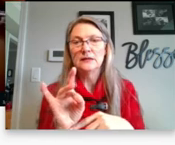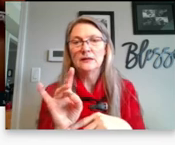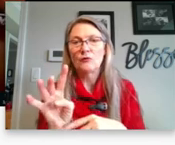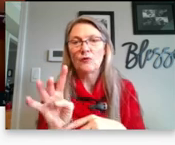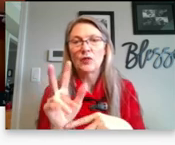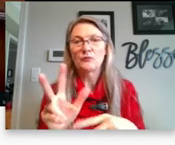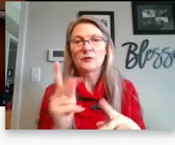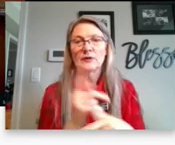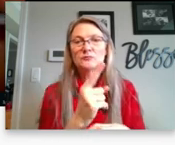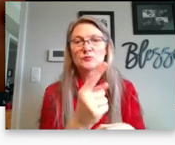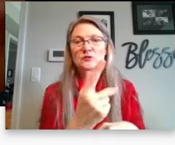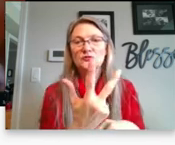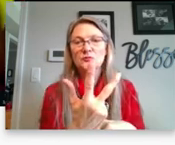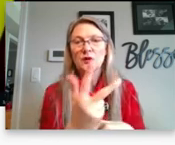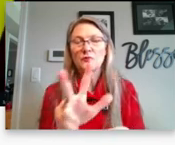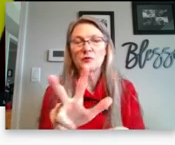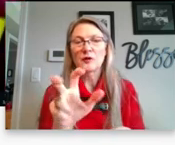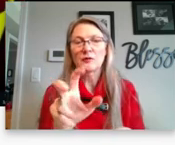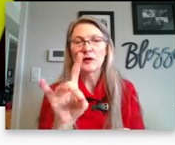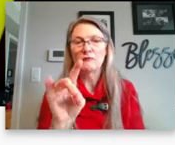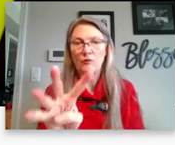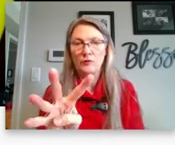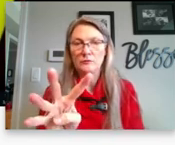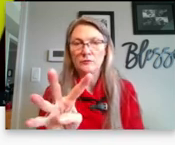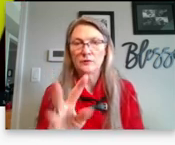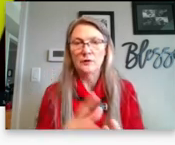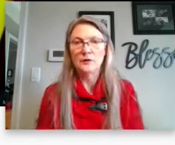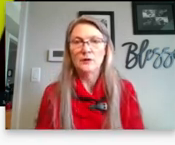3 times 1 is 3. That's 384.